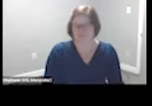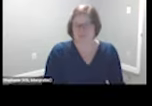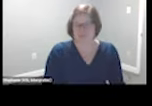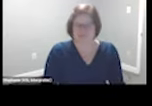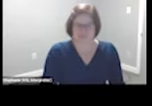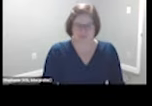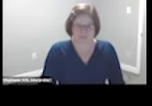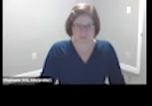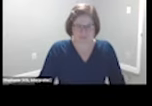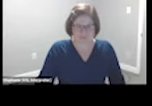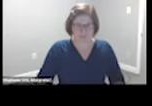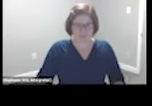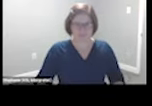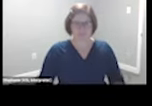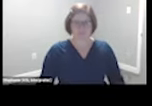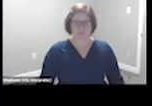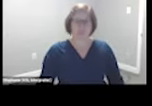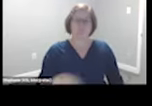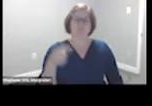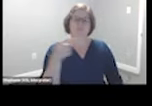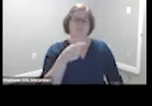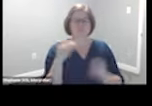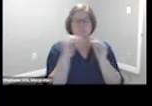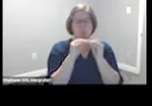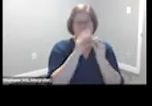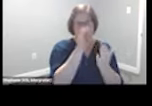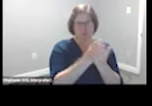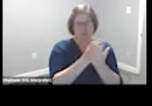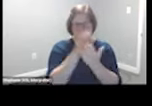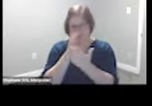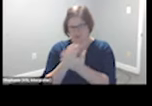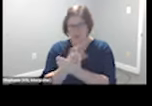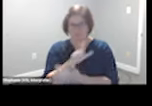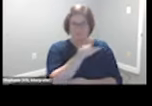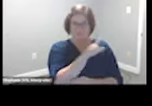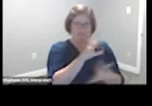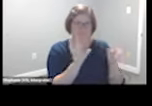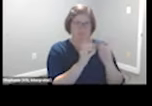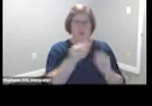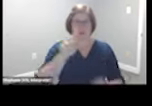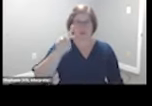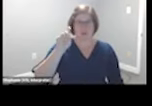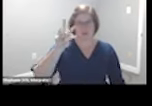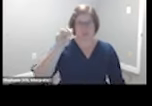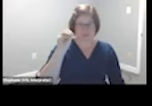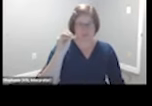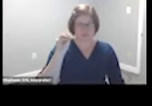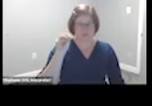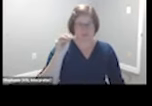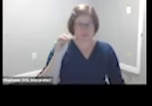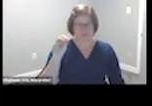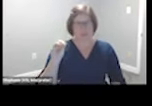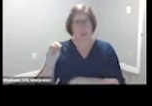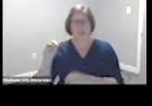I've got some more pictures here. So the left-hand image shows 160 of the 400 tactile galaxy images that